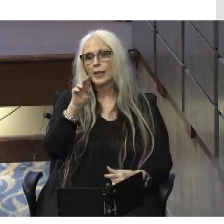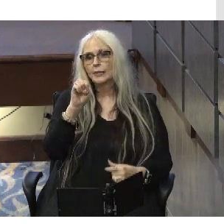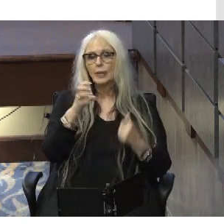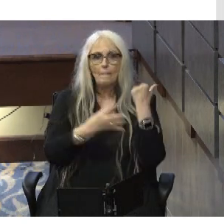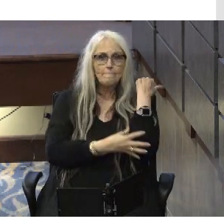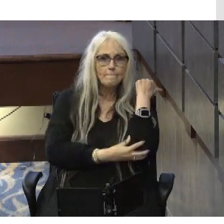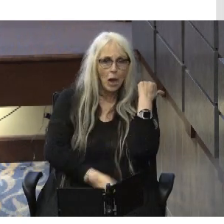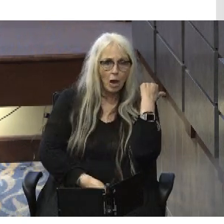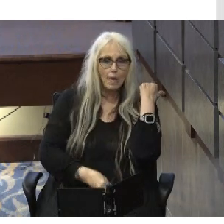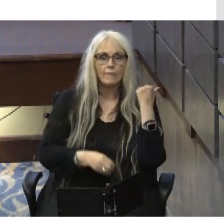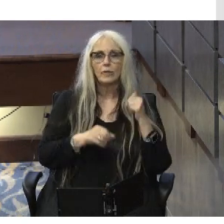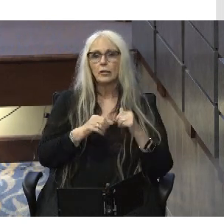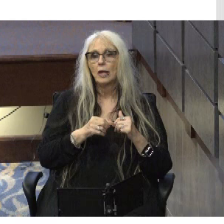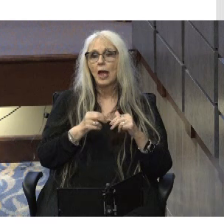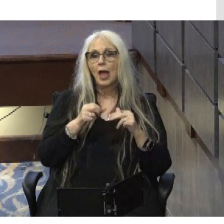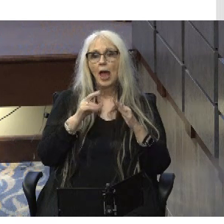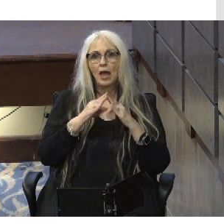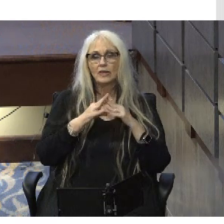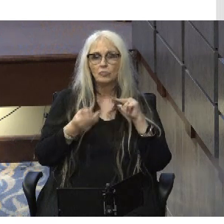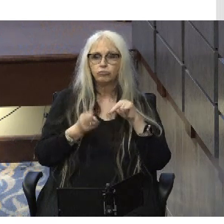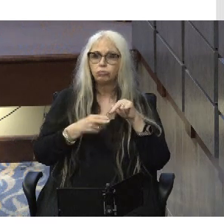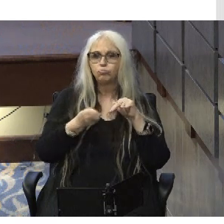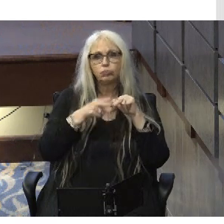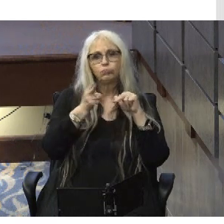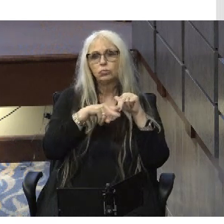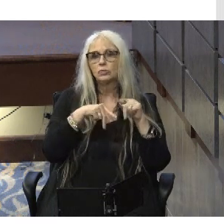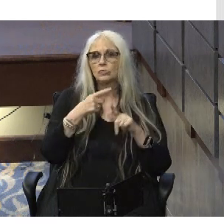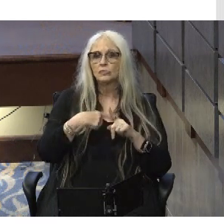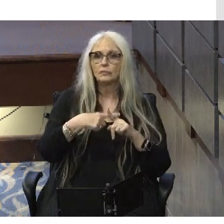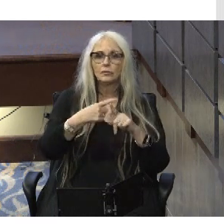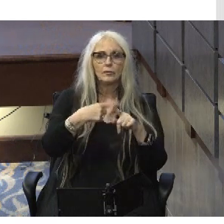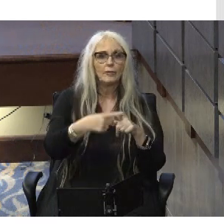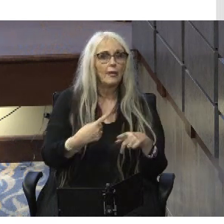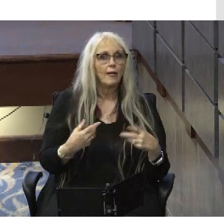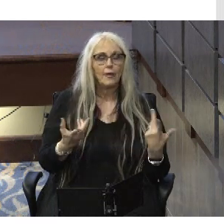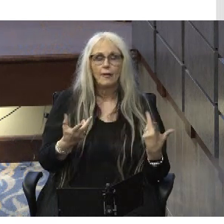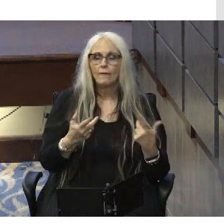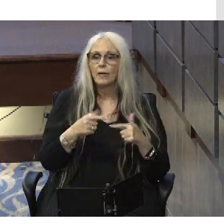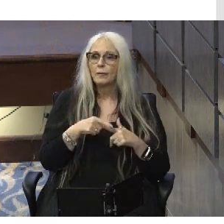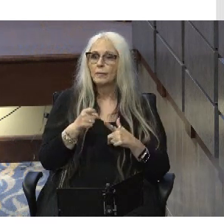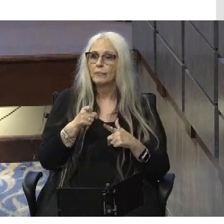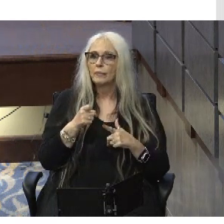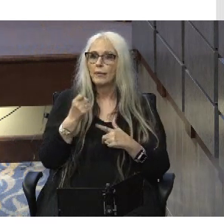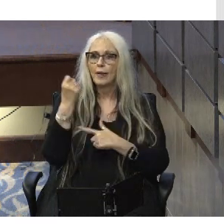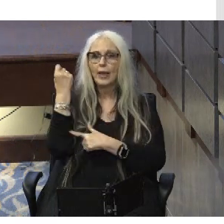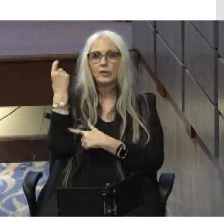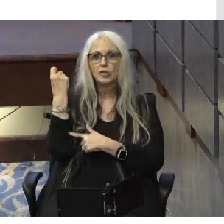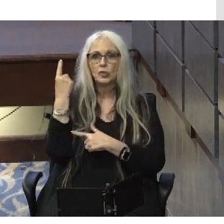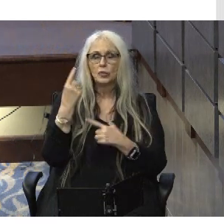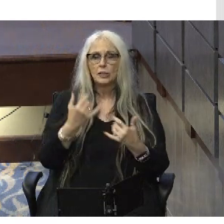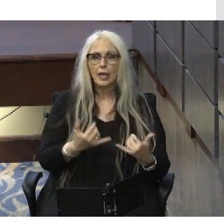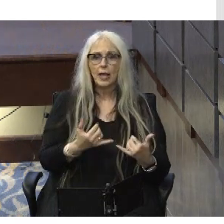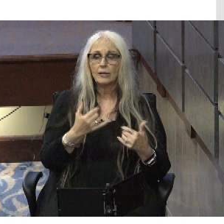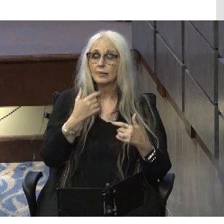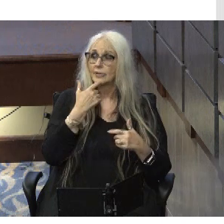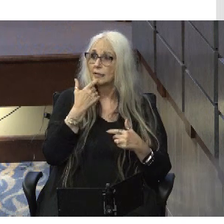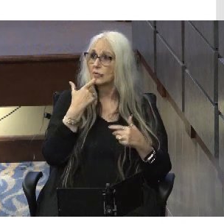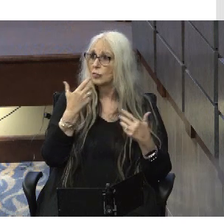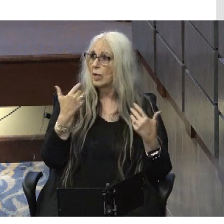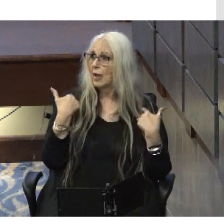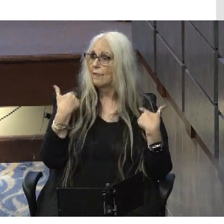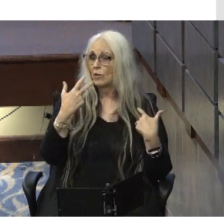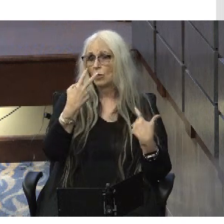housing costs that our community faces. The most recent data from our point-in-time count from last year says that we have just less